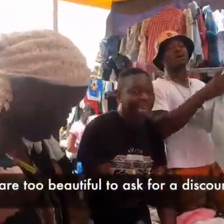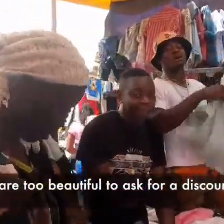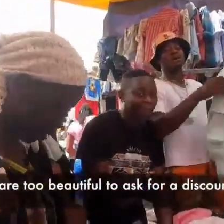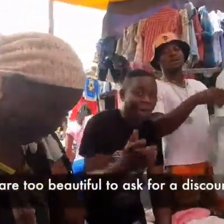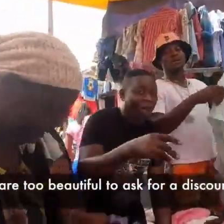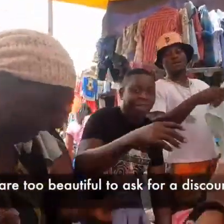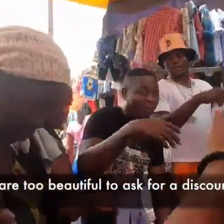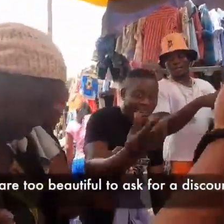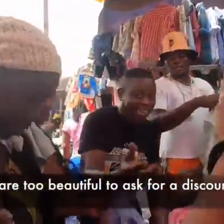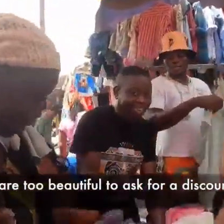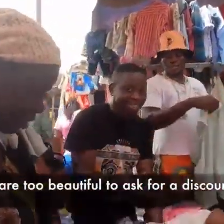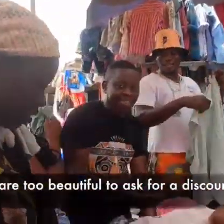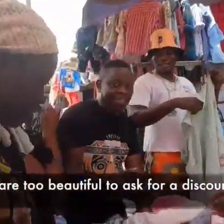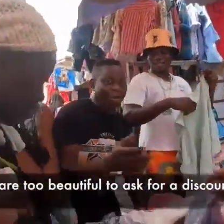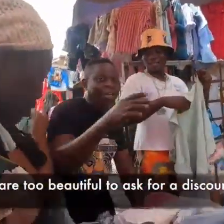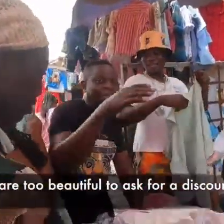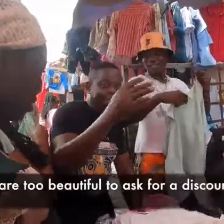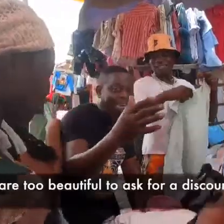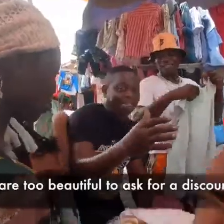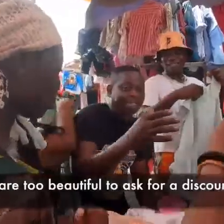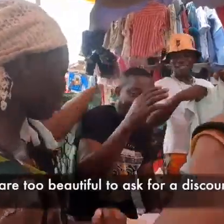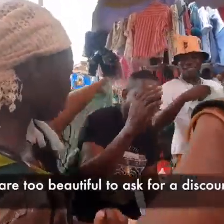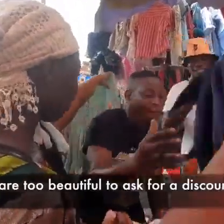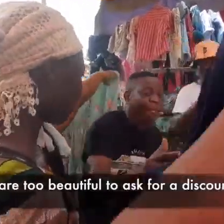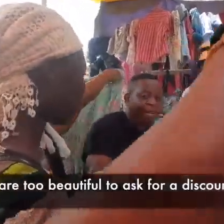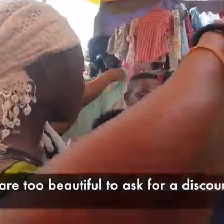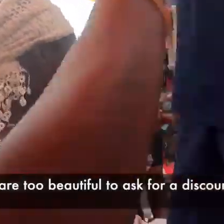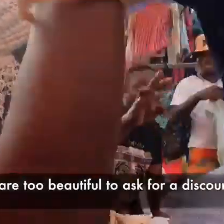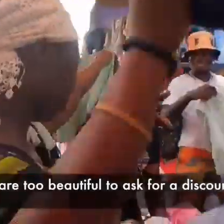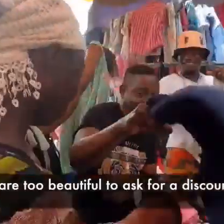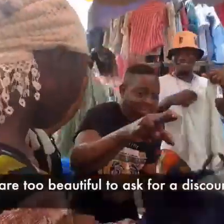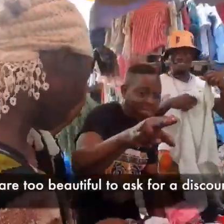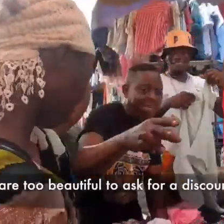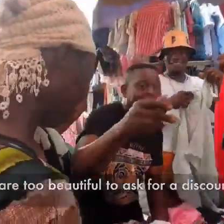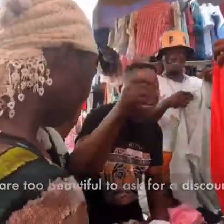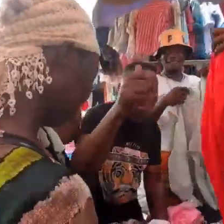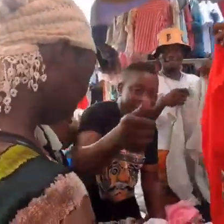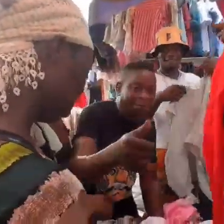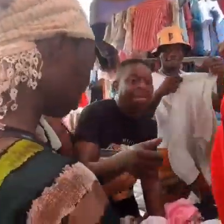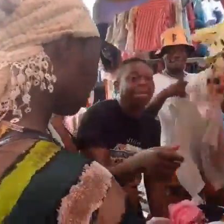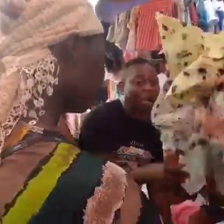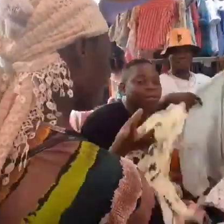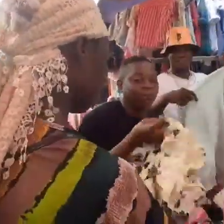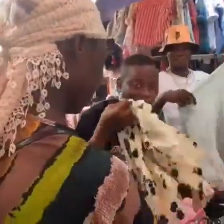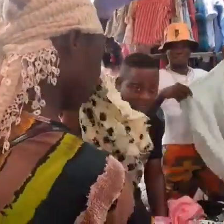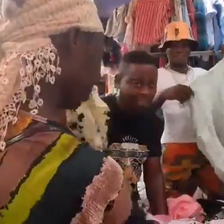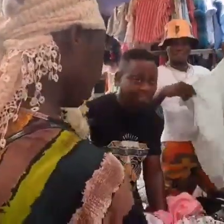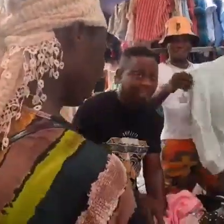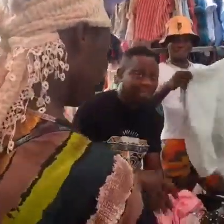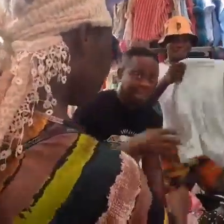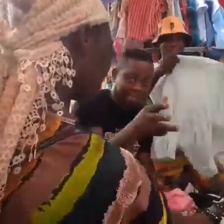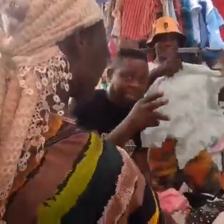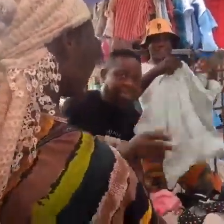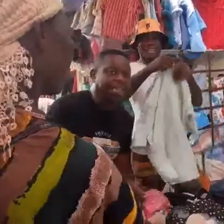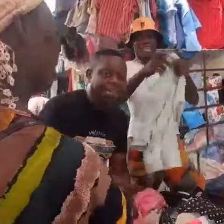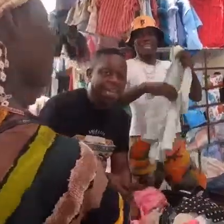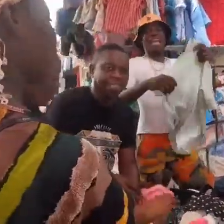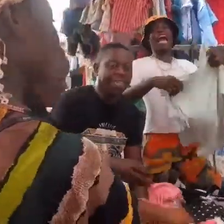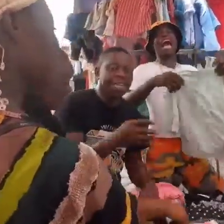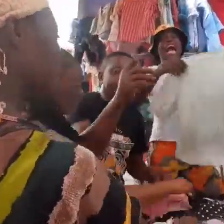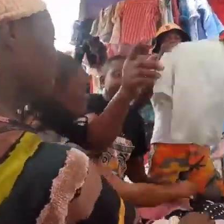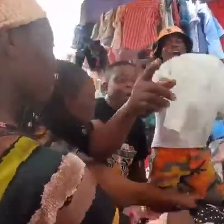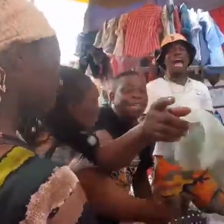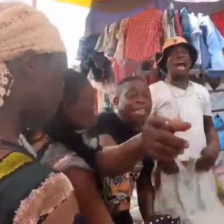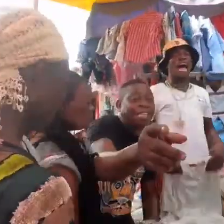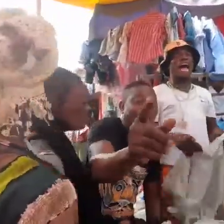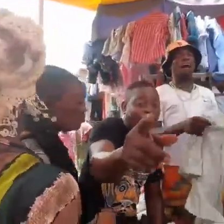Don't go me. So no the bargain. Let's bargain. That would be nice. At the same time, the top is 4 CD. Hey. That's the